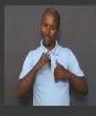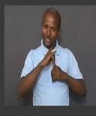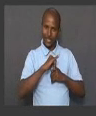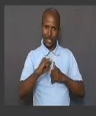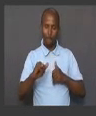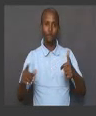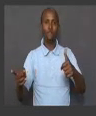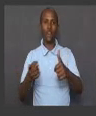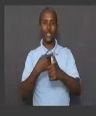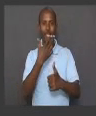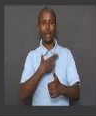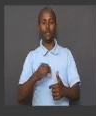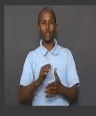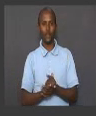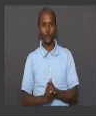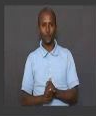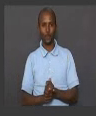same first element.